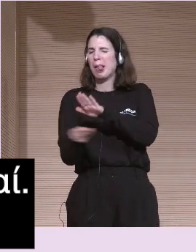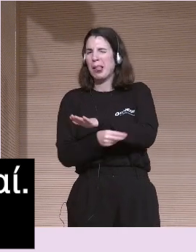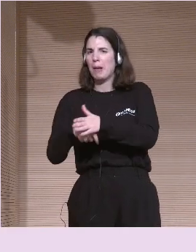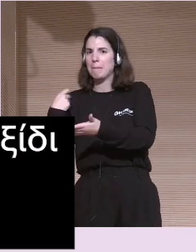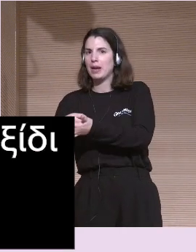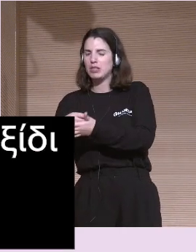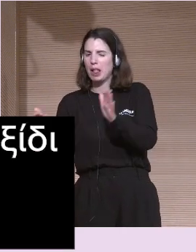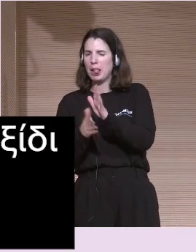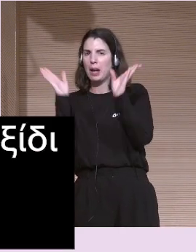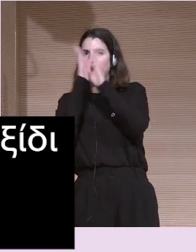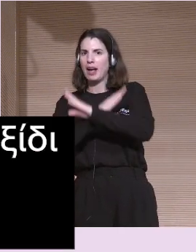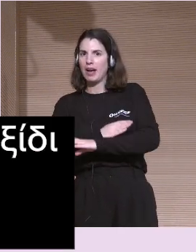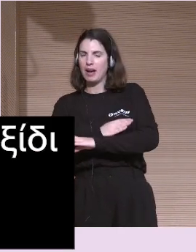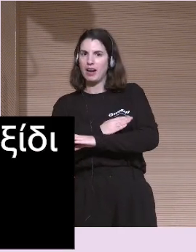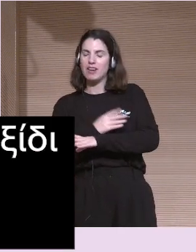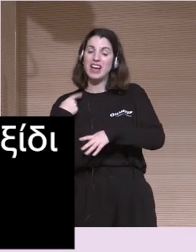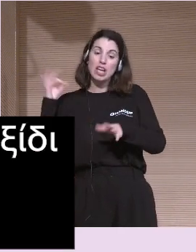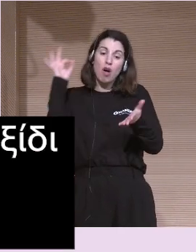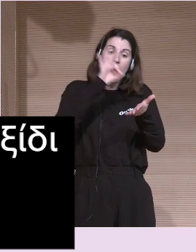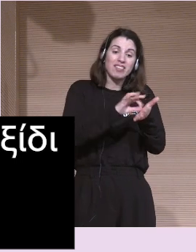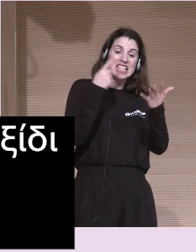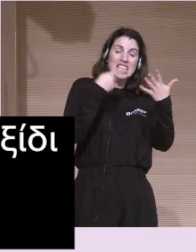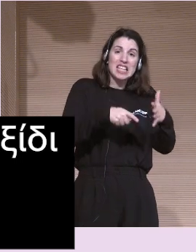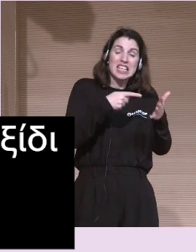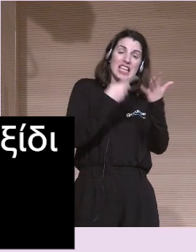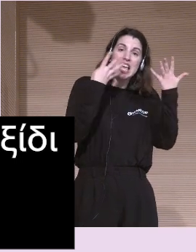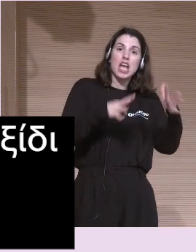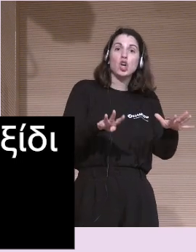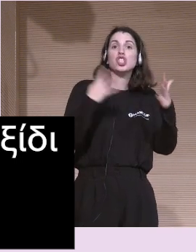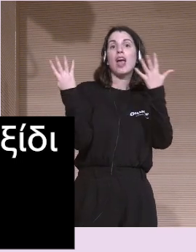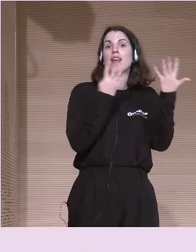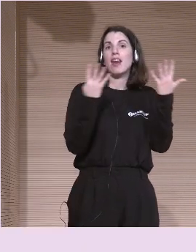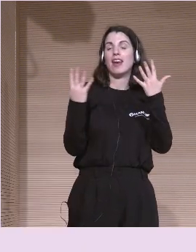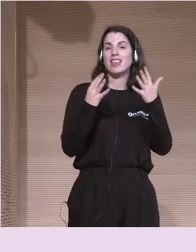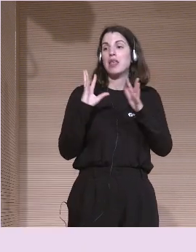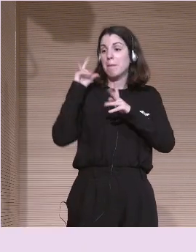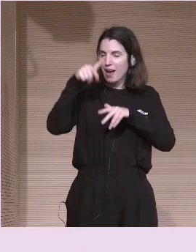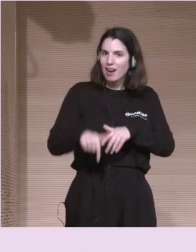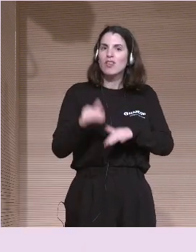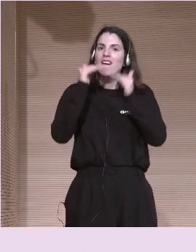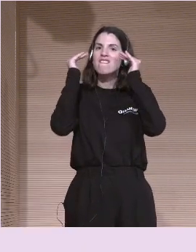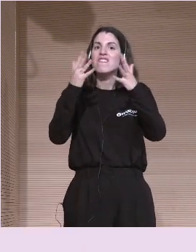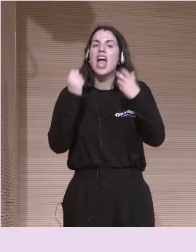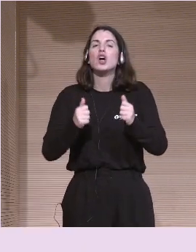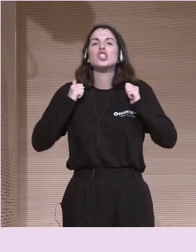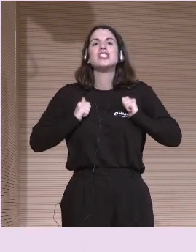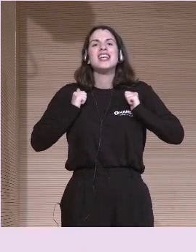1999. I still have the backpack I was wearing on this journey. I'm now a medical student at UCL. So people, share incredibly sort of